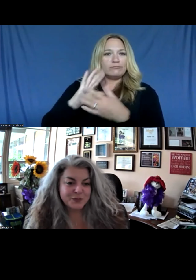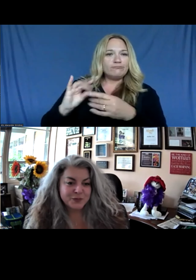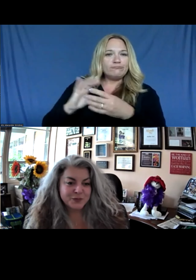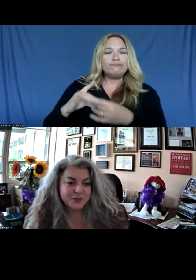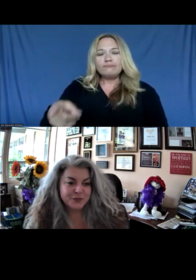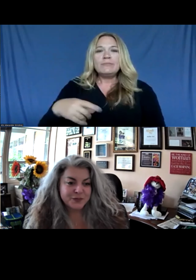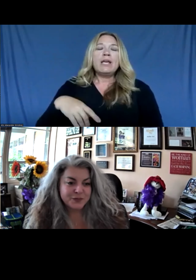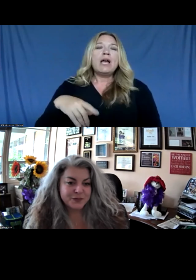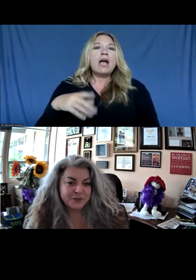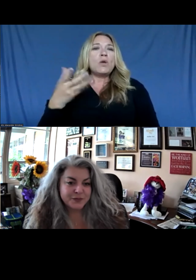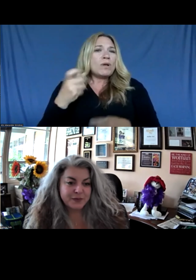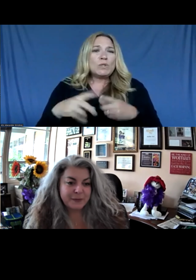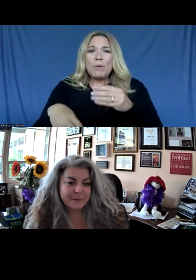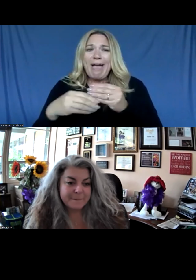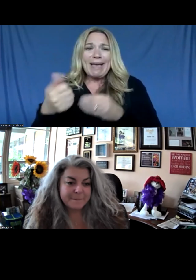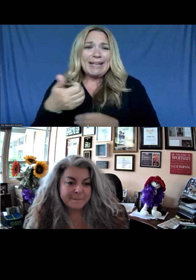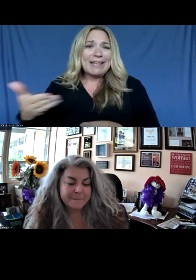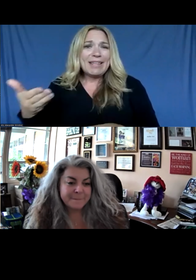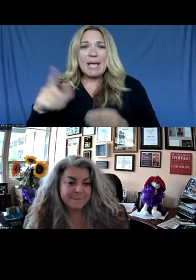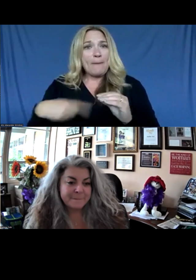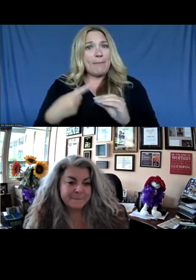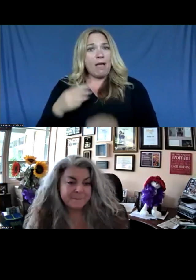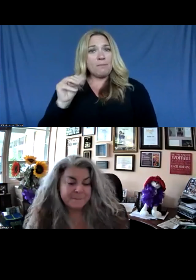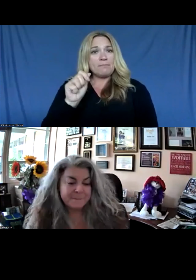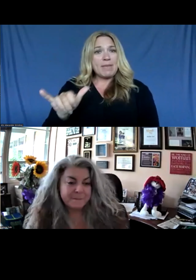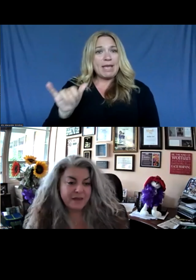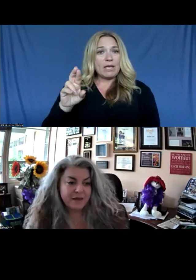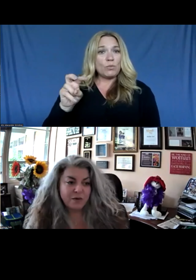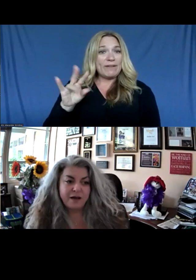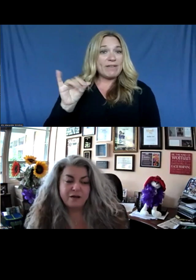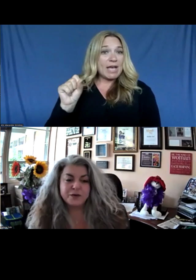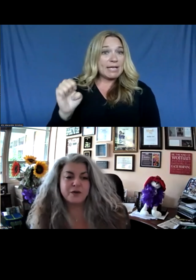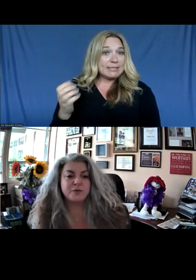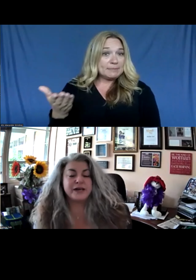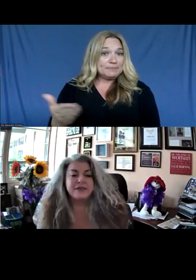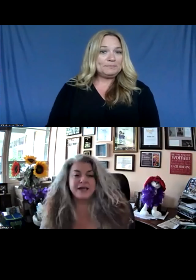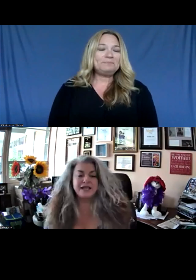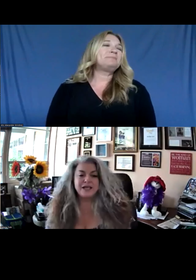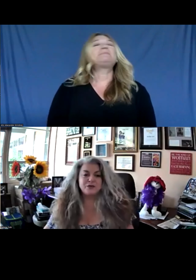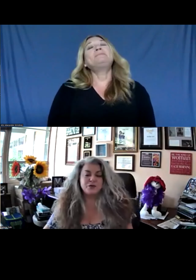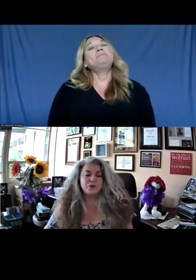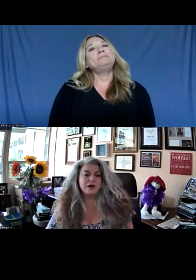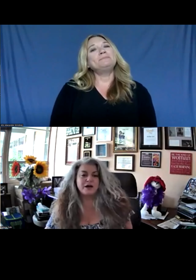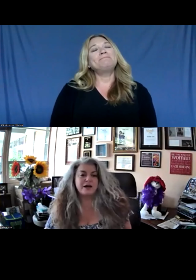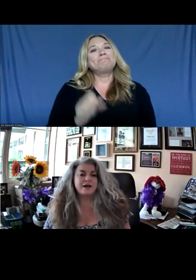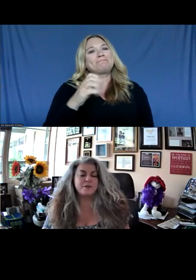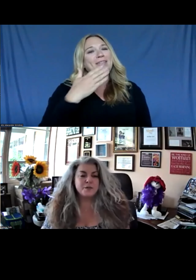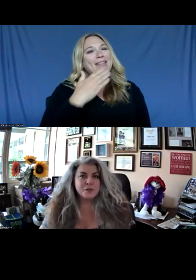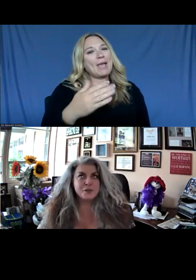want to add, and how are you feeling about the May revise? Well, first of all, Maria, thank you